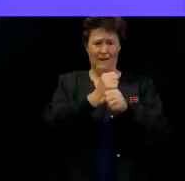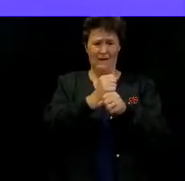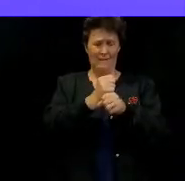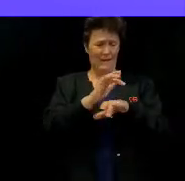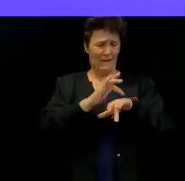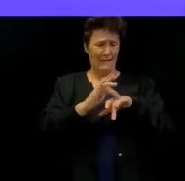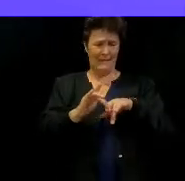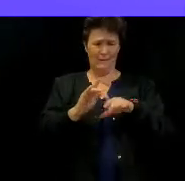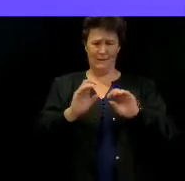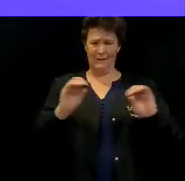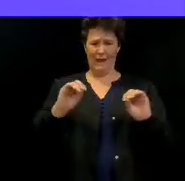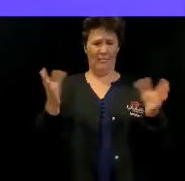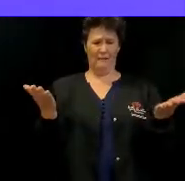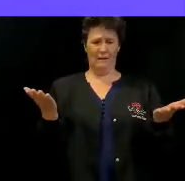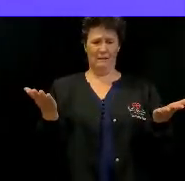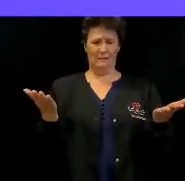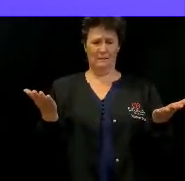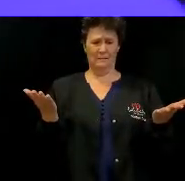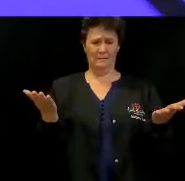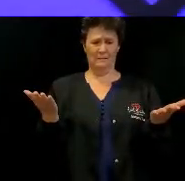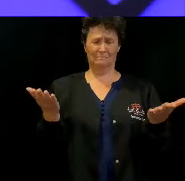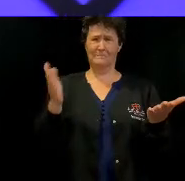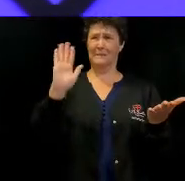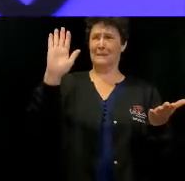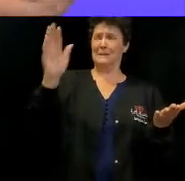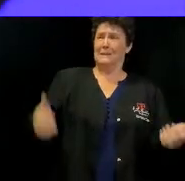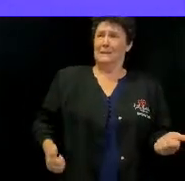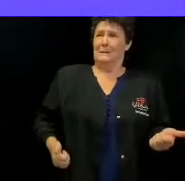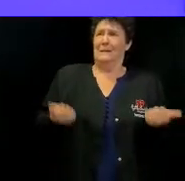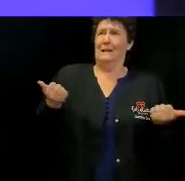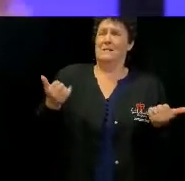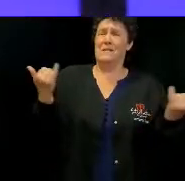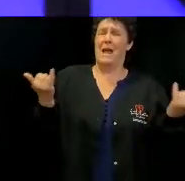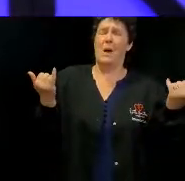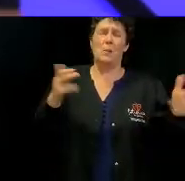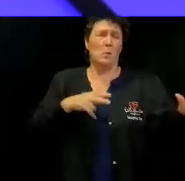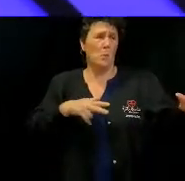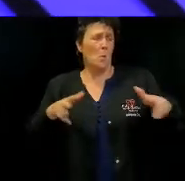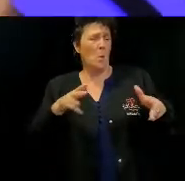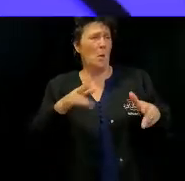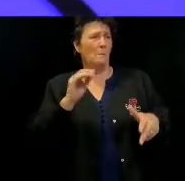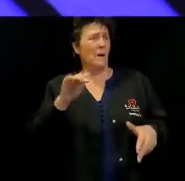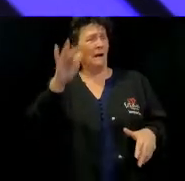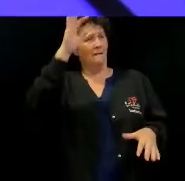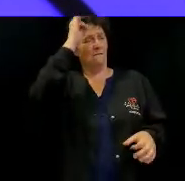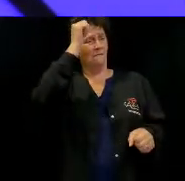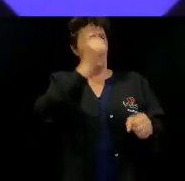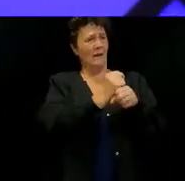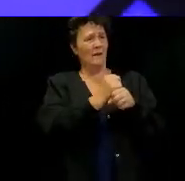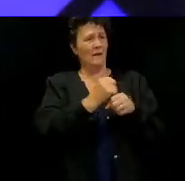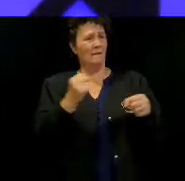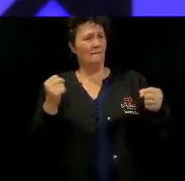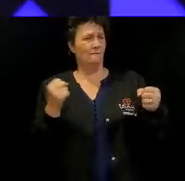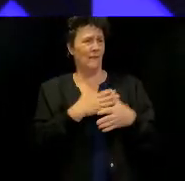He's alive. Man, well, I can walk by faith now. I don't have to walk in fear